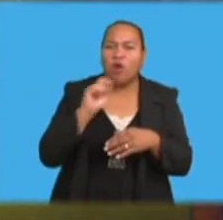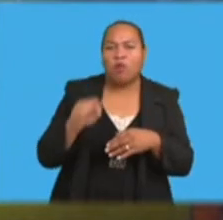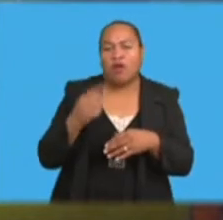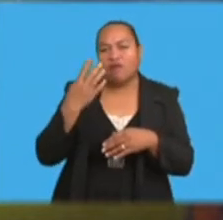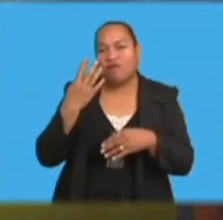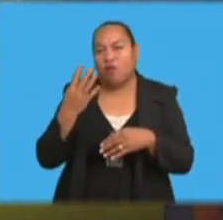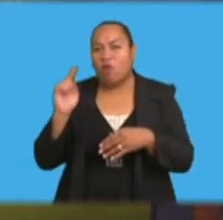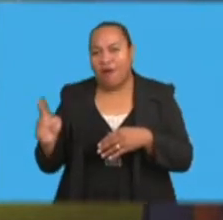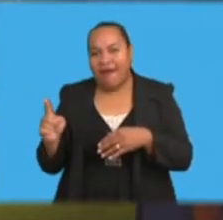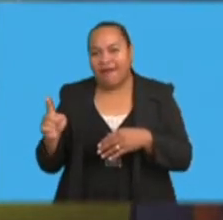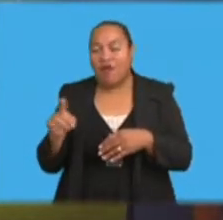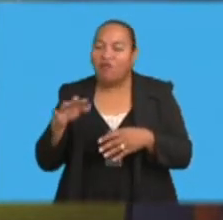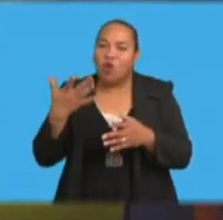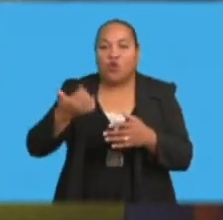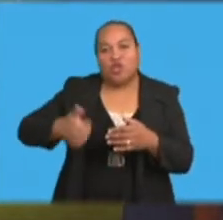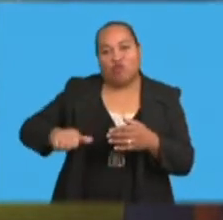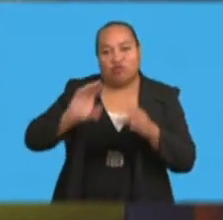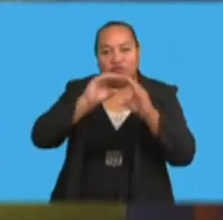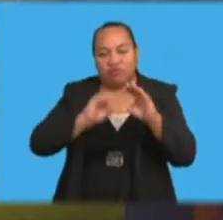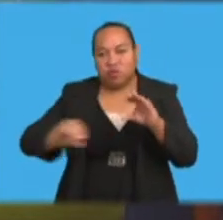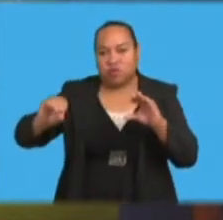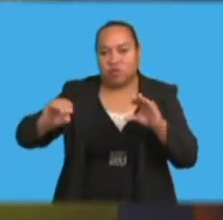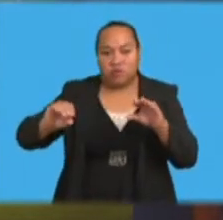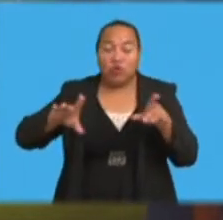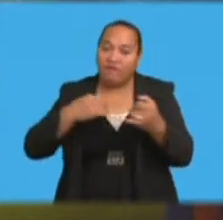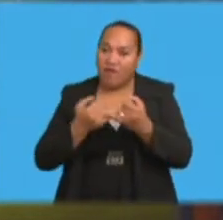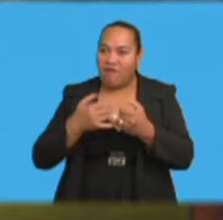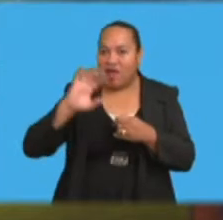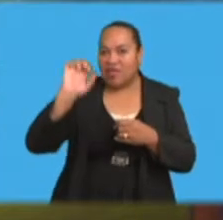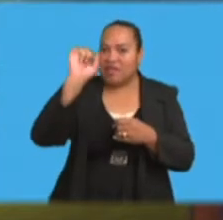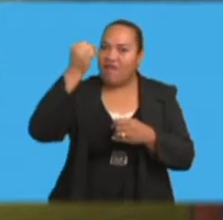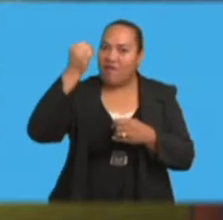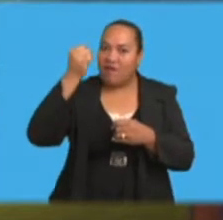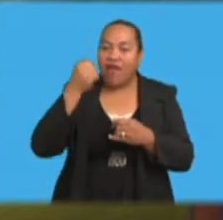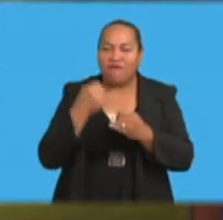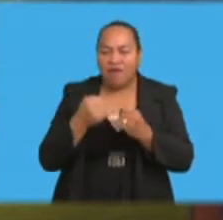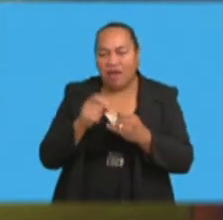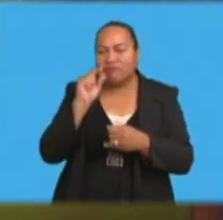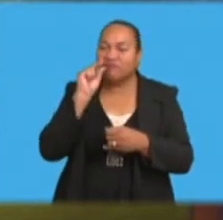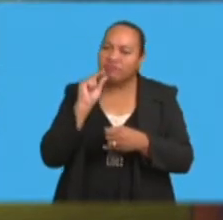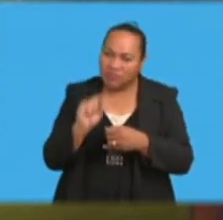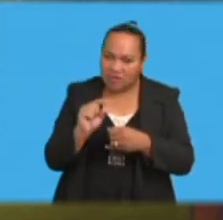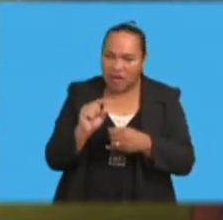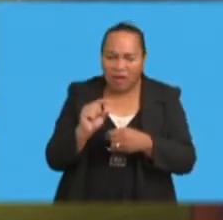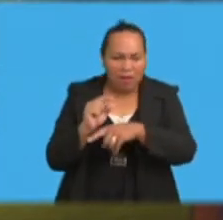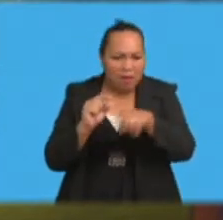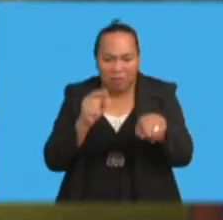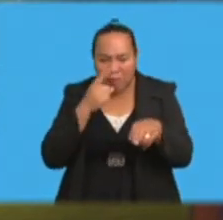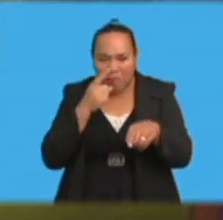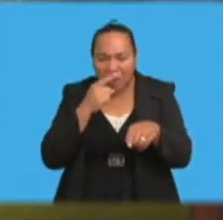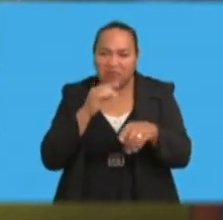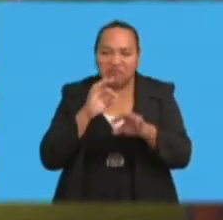0.041 has been utilized. In other words, it's run very, very successfully, and very, very little number of people are